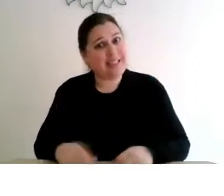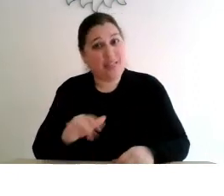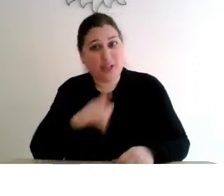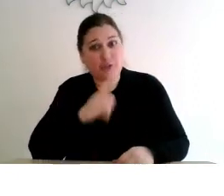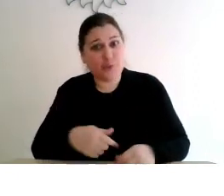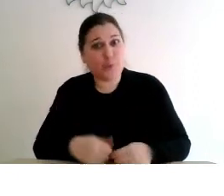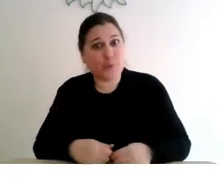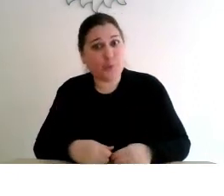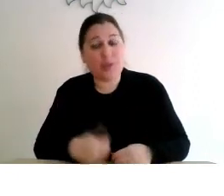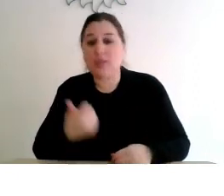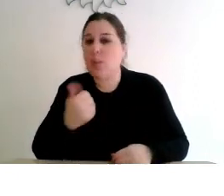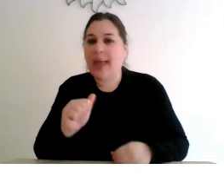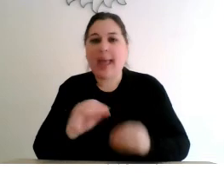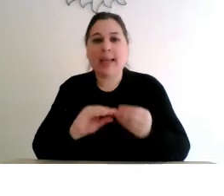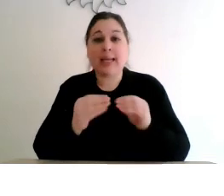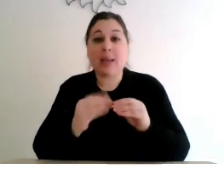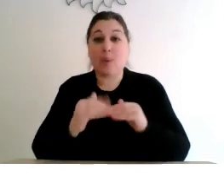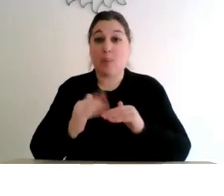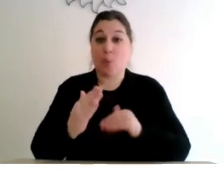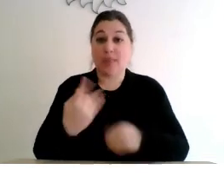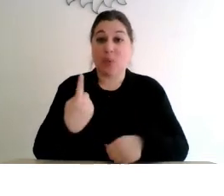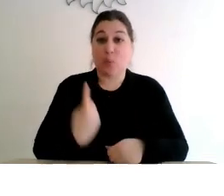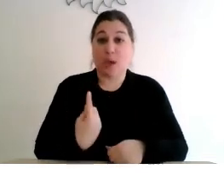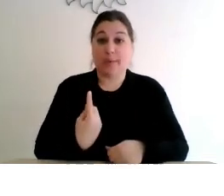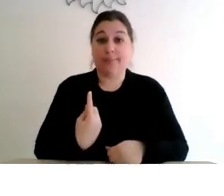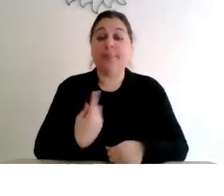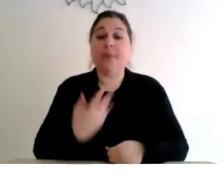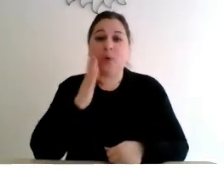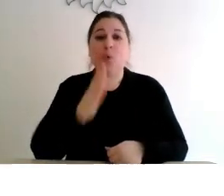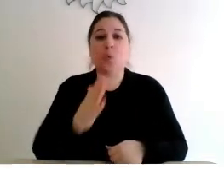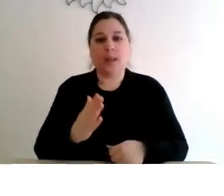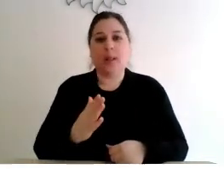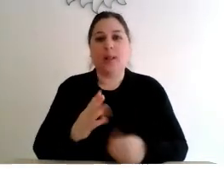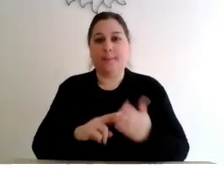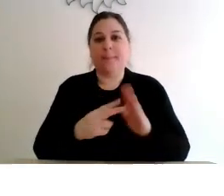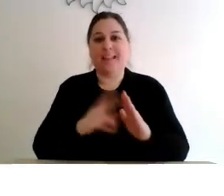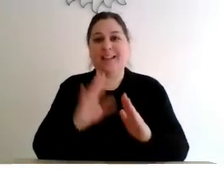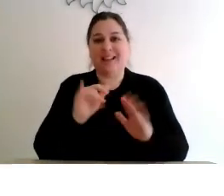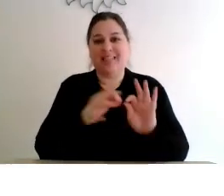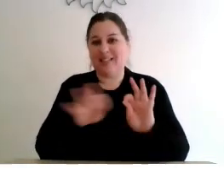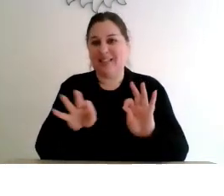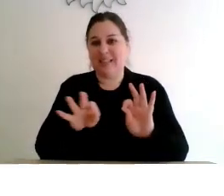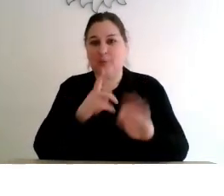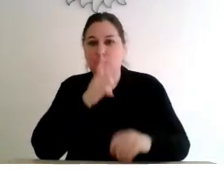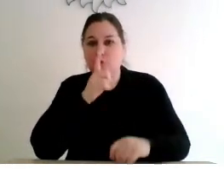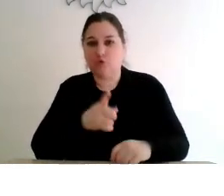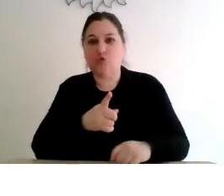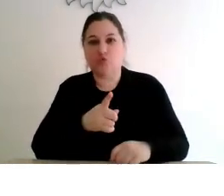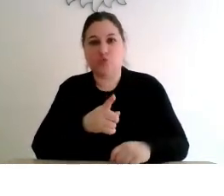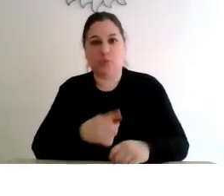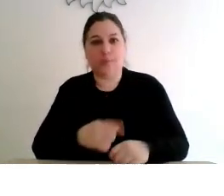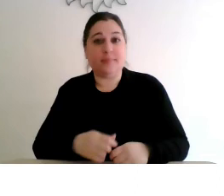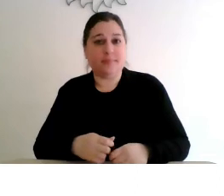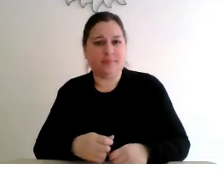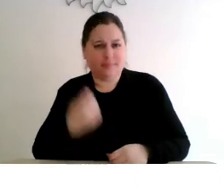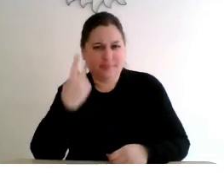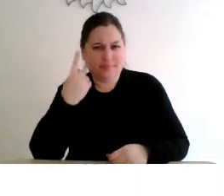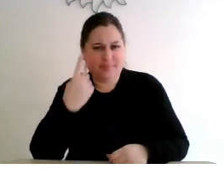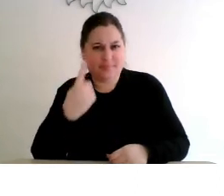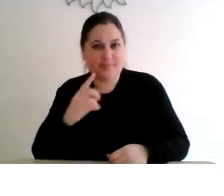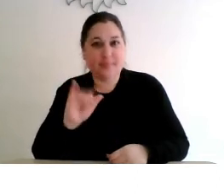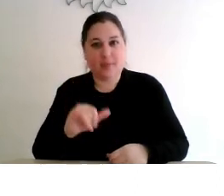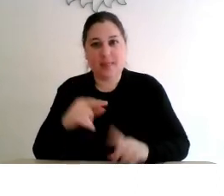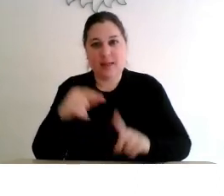it's true. So any number that you pick that's bigger than 1 will make the statement true. That's what we are doing.